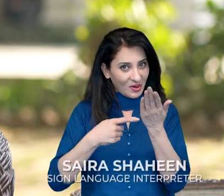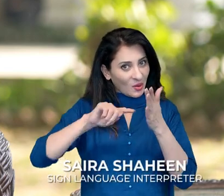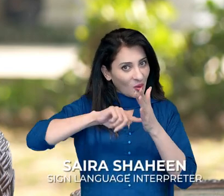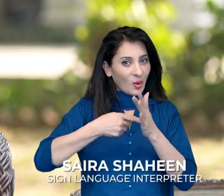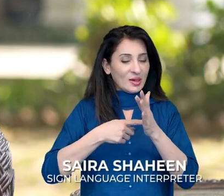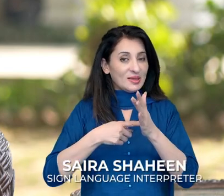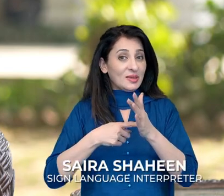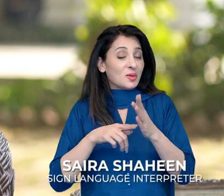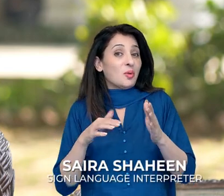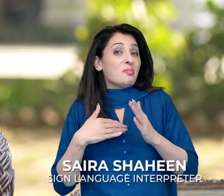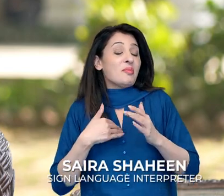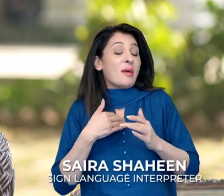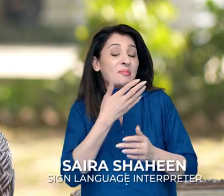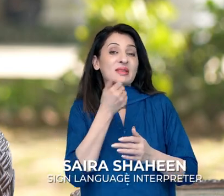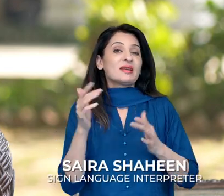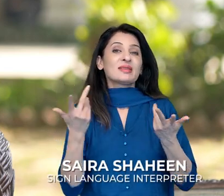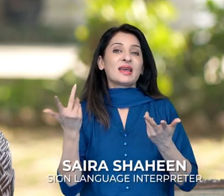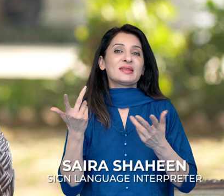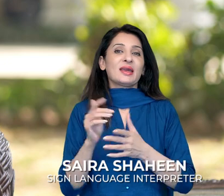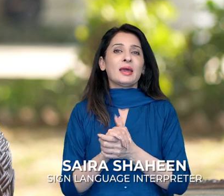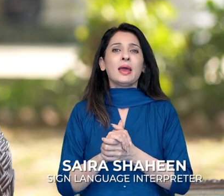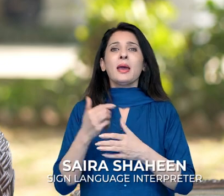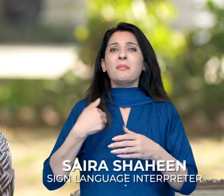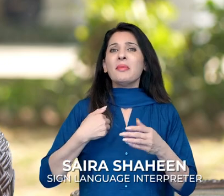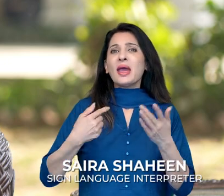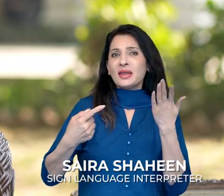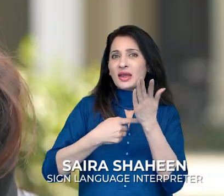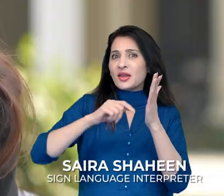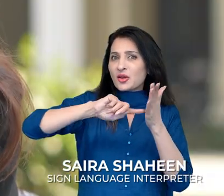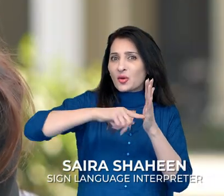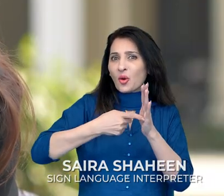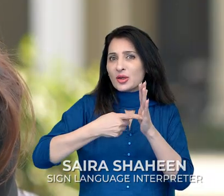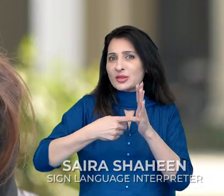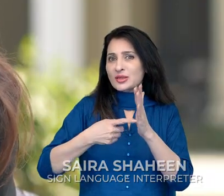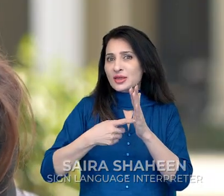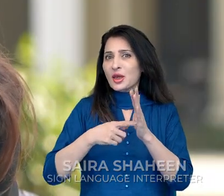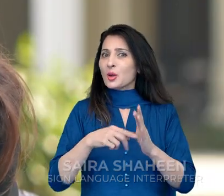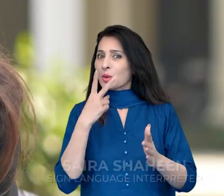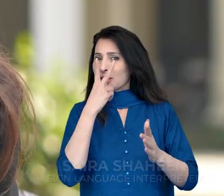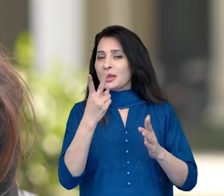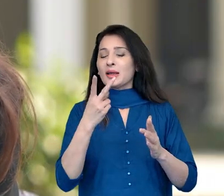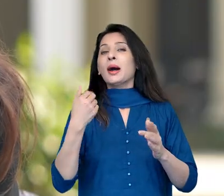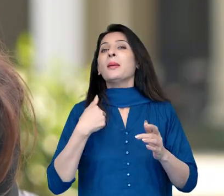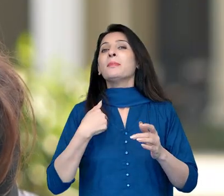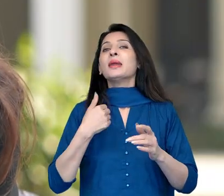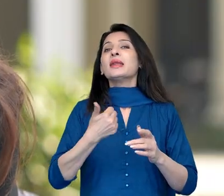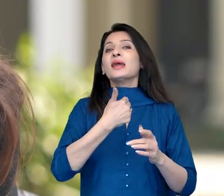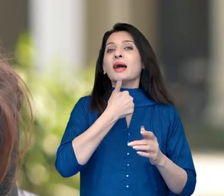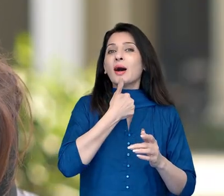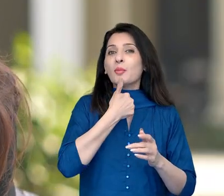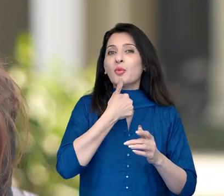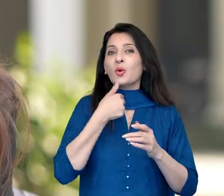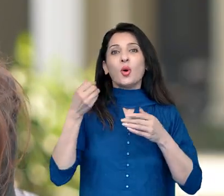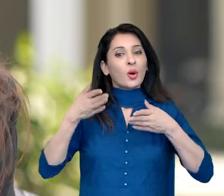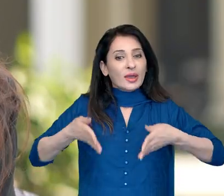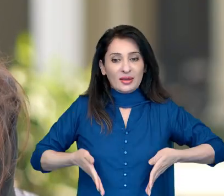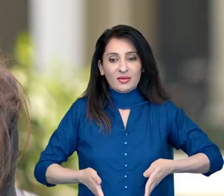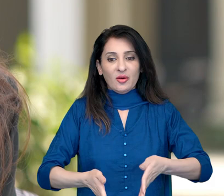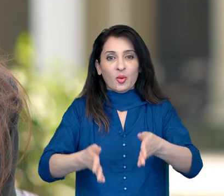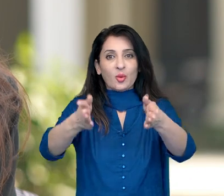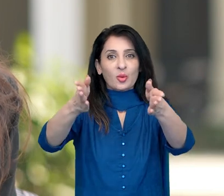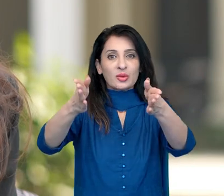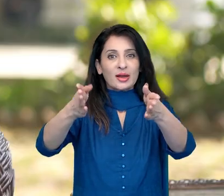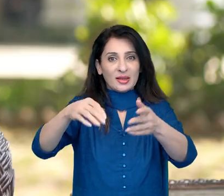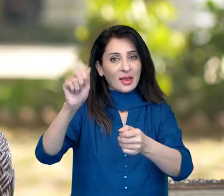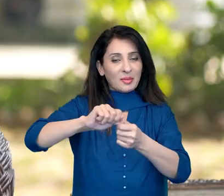developed at a very young age. I have seen technology grow up with me. My father is a road contractor and I remember visiting the construction